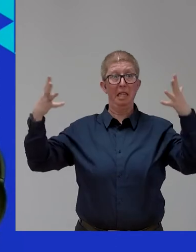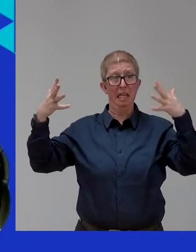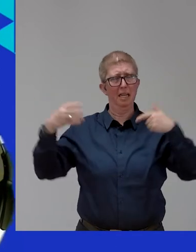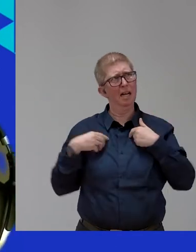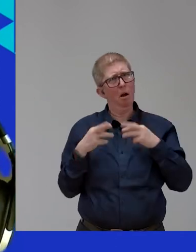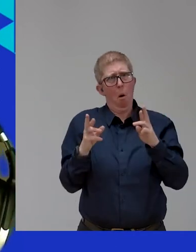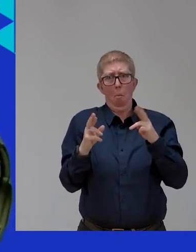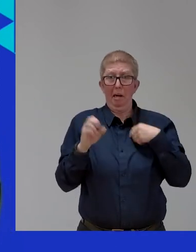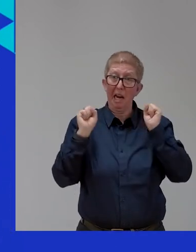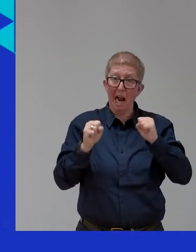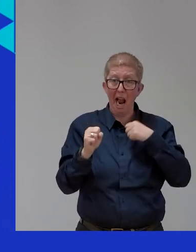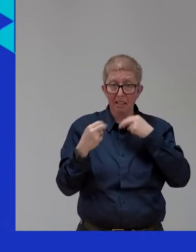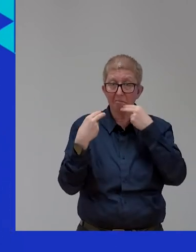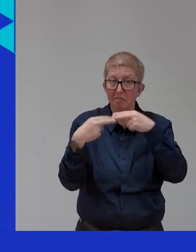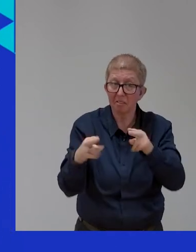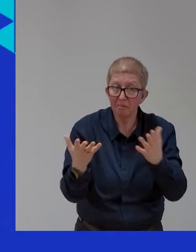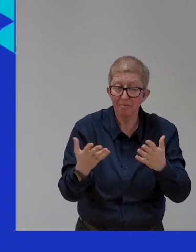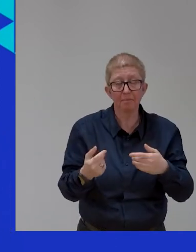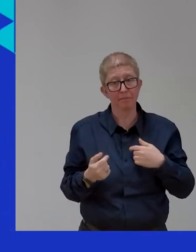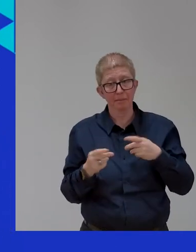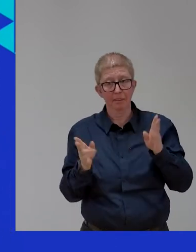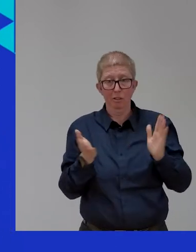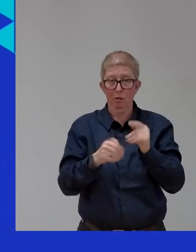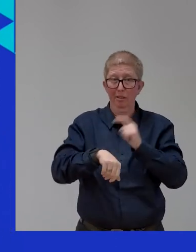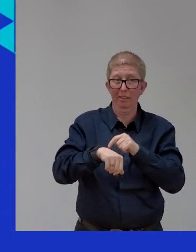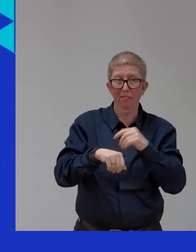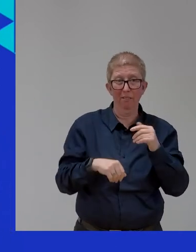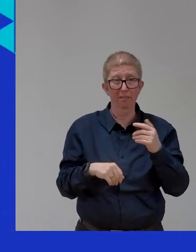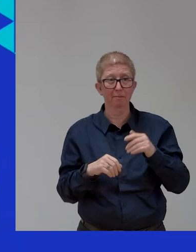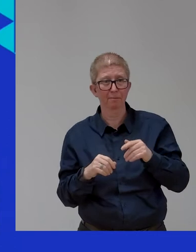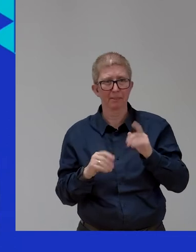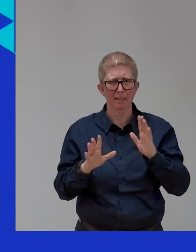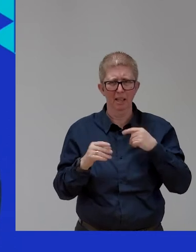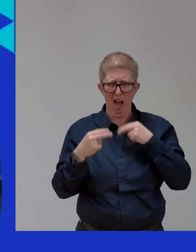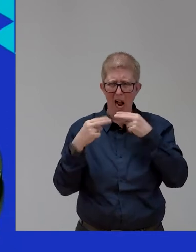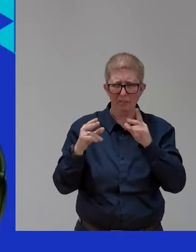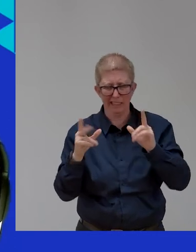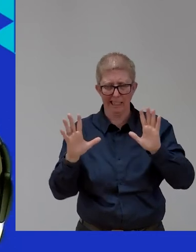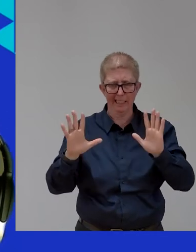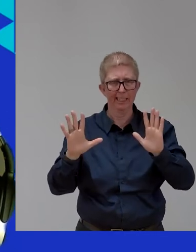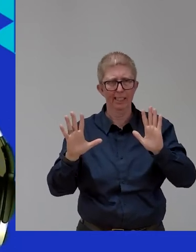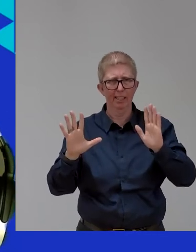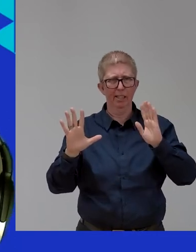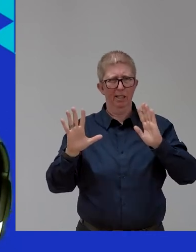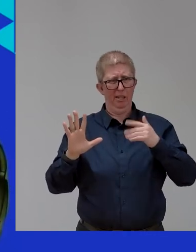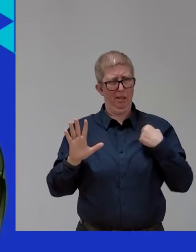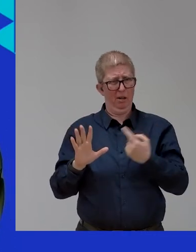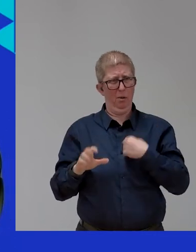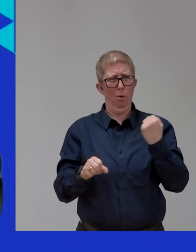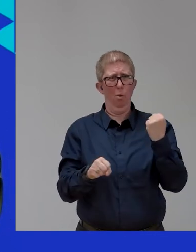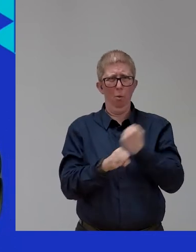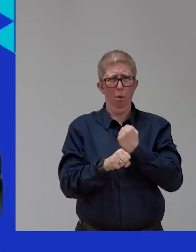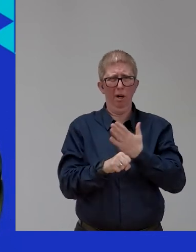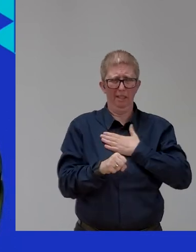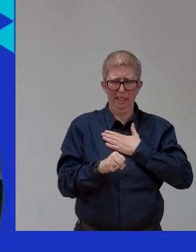in a few minutes. I mean, just to structure my answer a little bit, what we are trying to do here in the International Labour Organization is